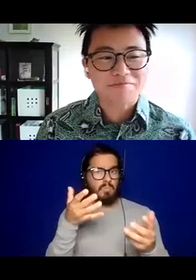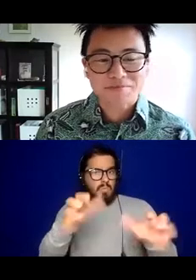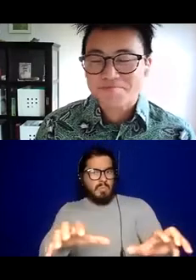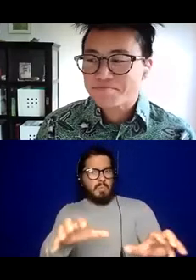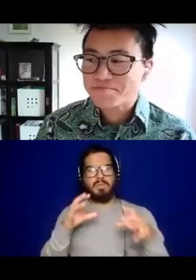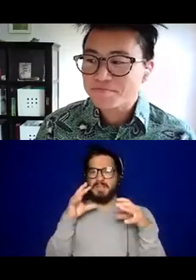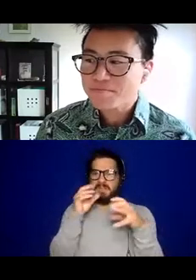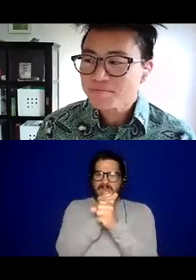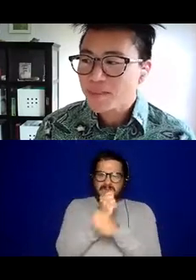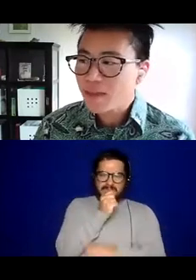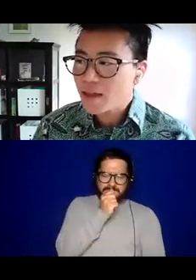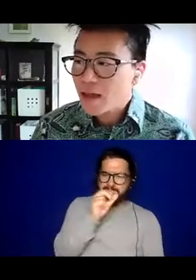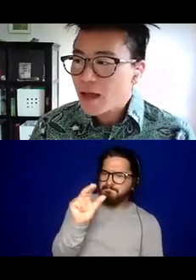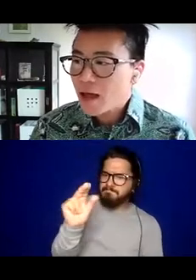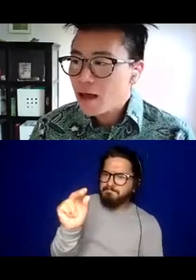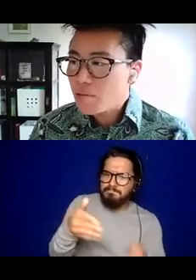secret.